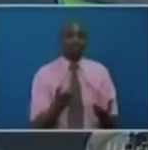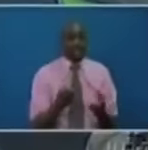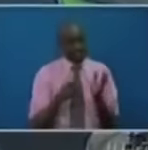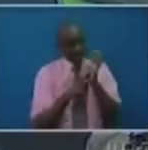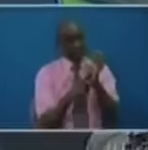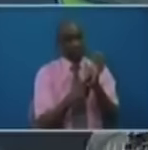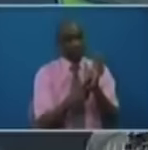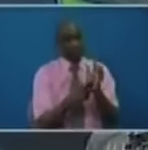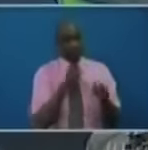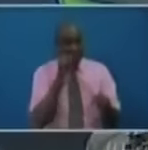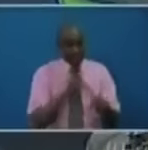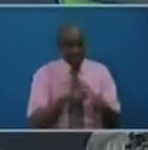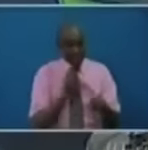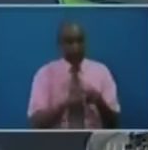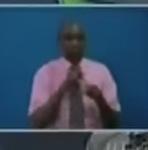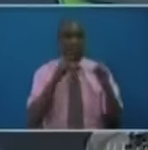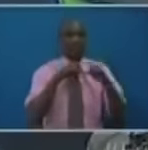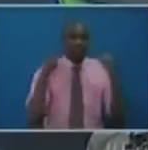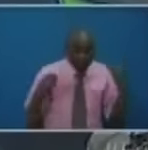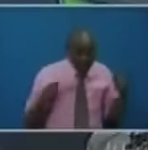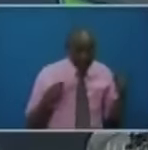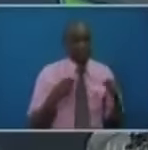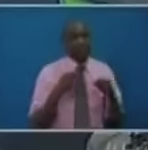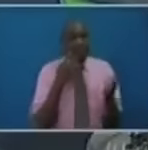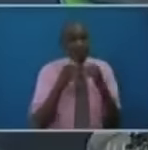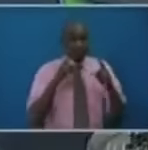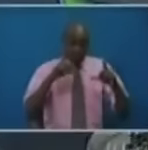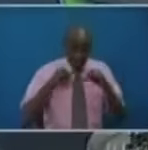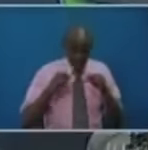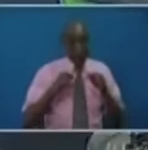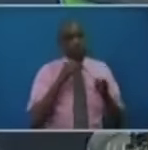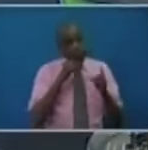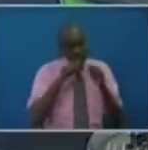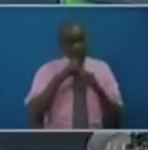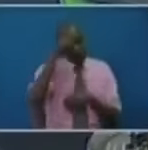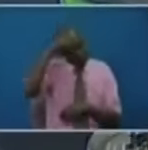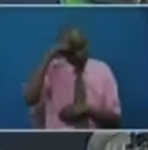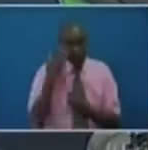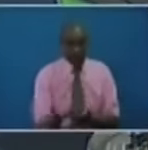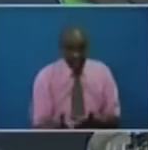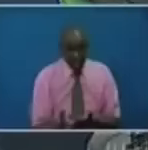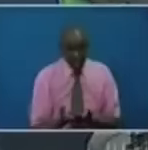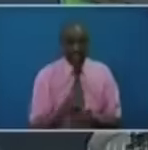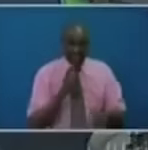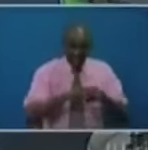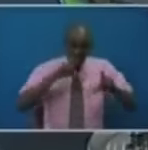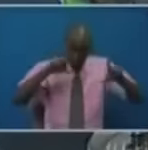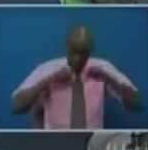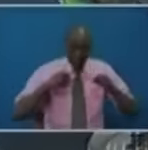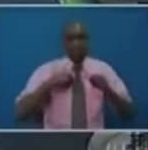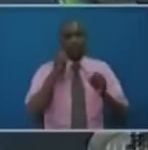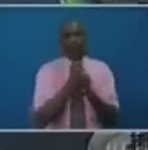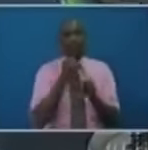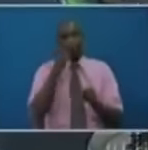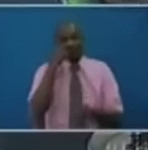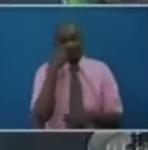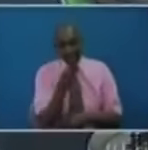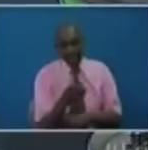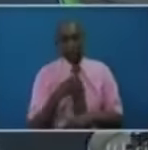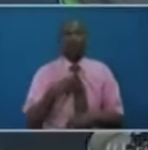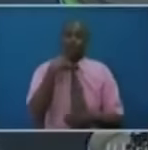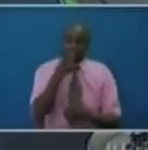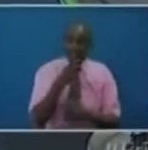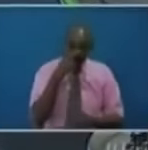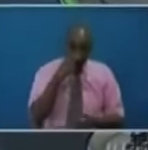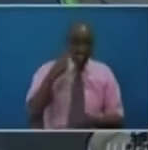when you find a Parsi, you expect him to tell words of wisdom. Mm-hmm. That's what you do. So when you tell me to crack a joke, ndakrack ile